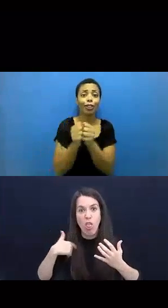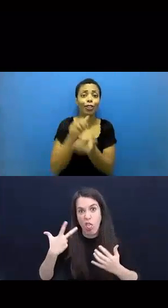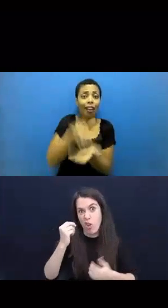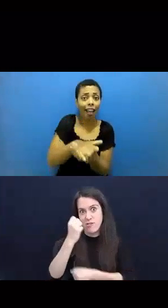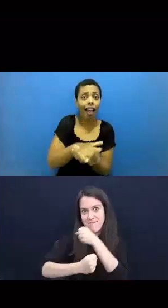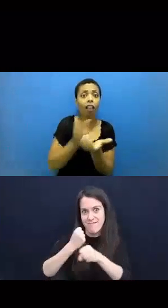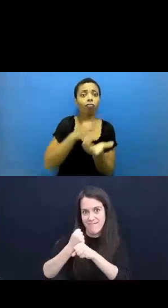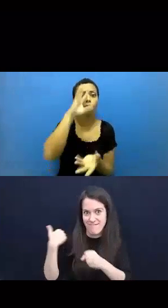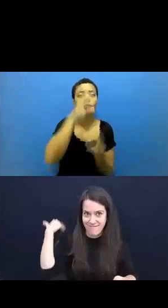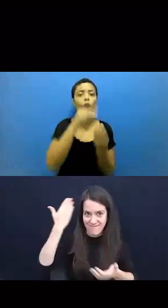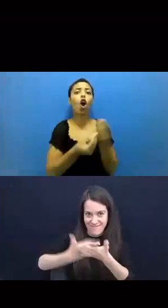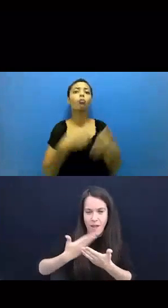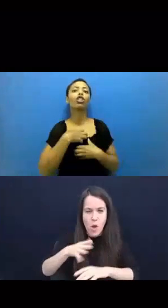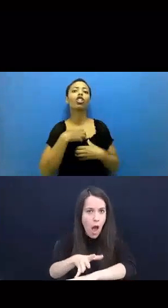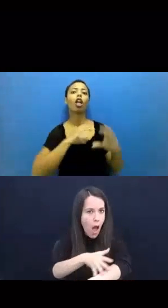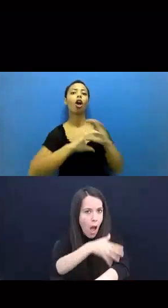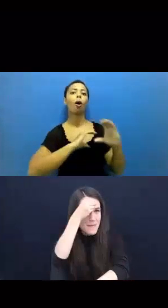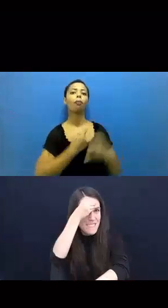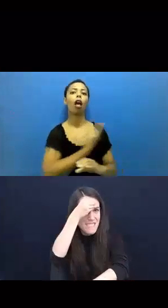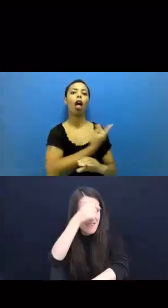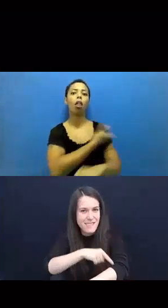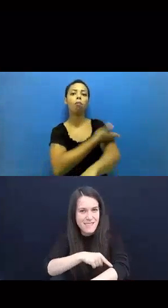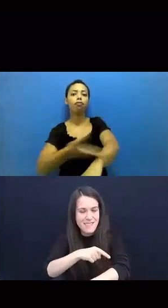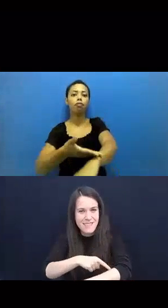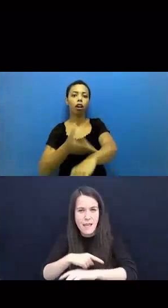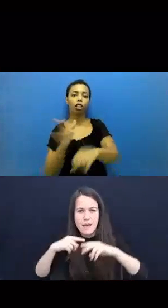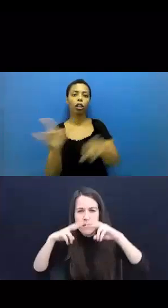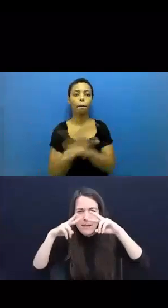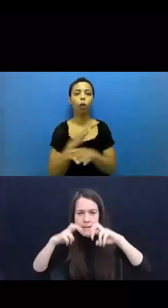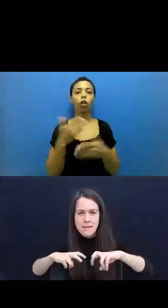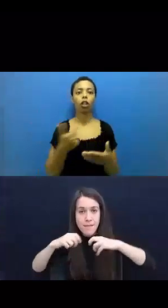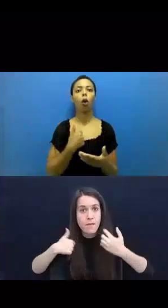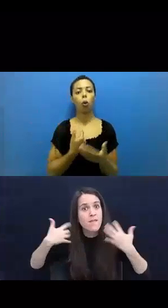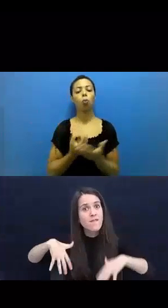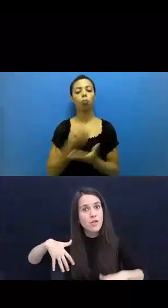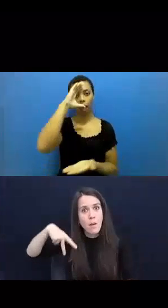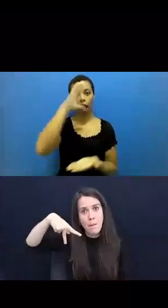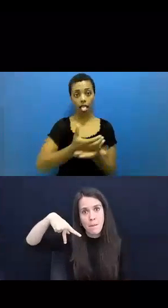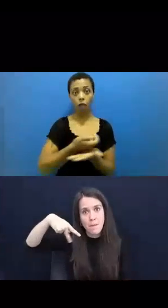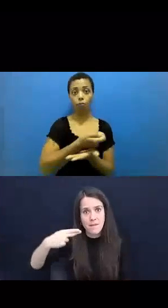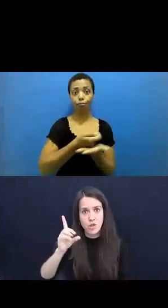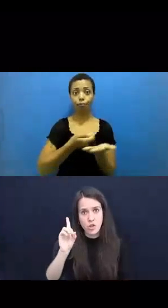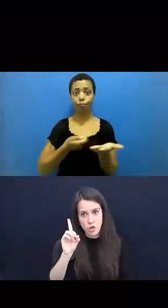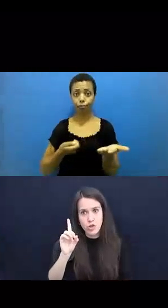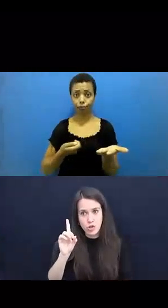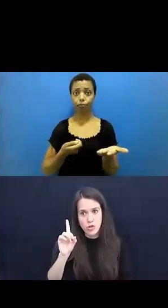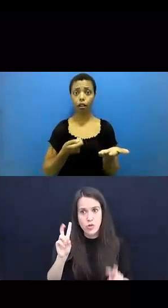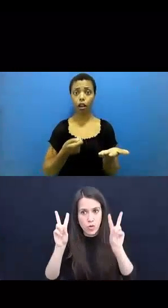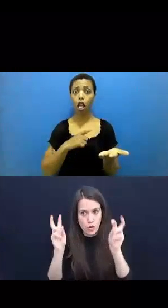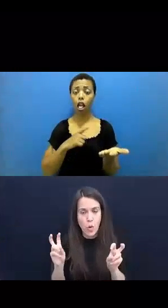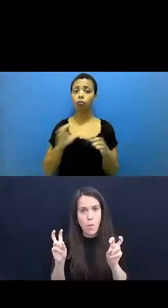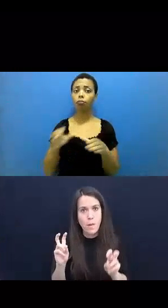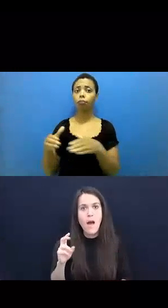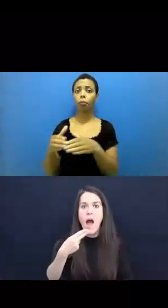haptic communication. I did my thesis on this haptices and haptemes